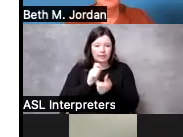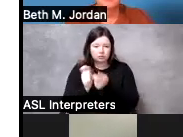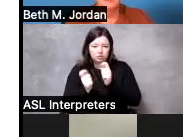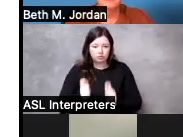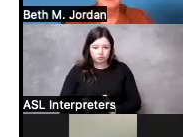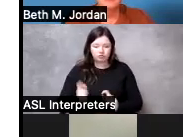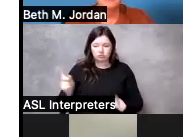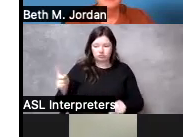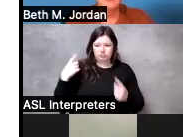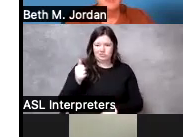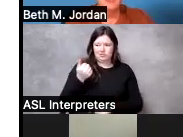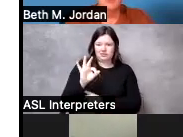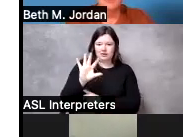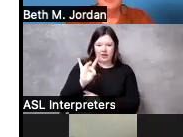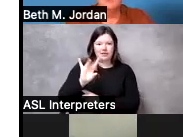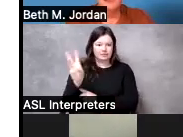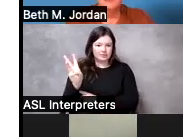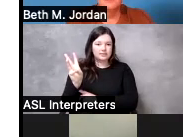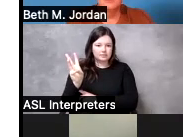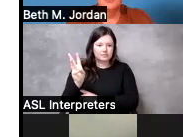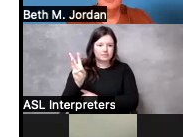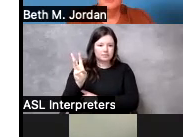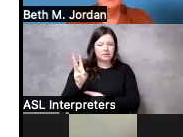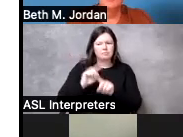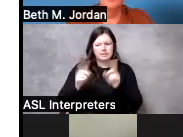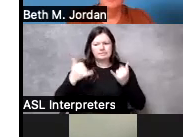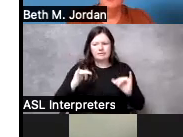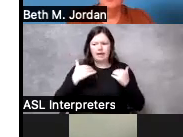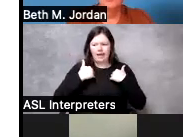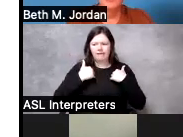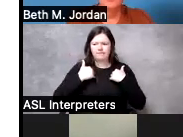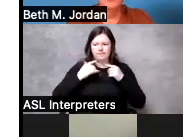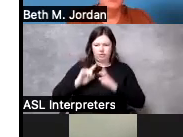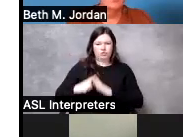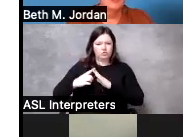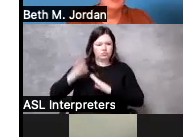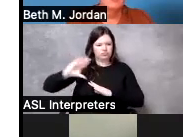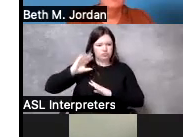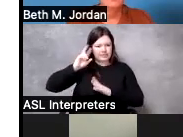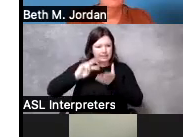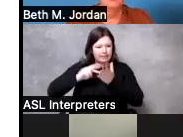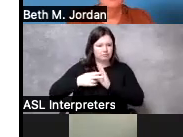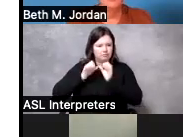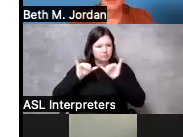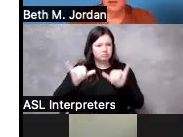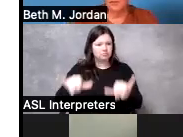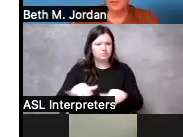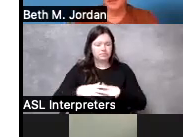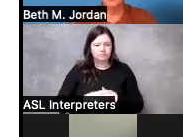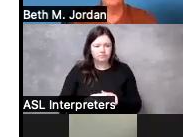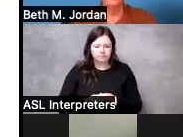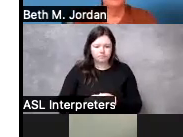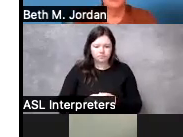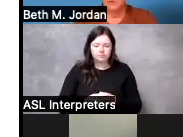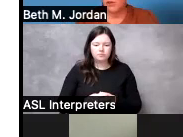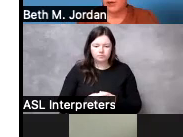in 1986, it has retained the original intent while incorporating emerging trends in the field of behavioral health. So